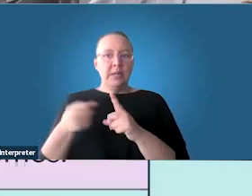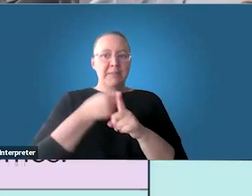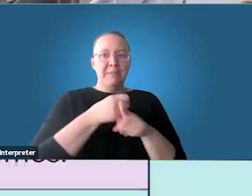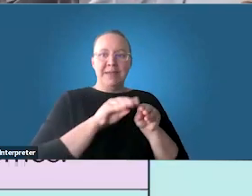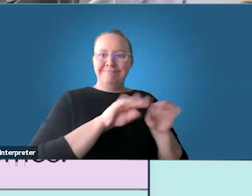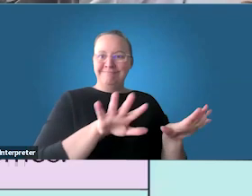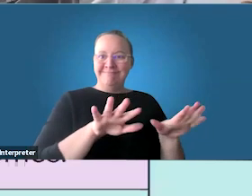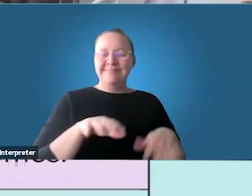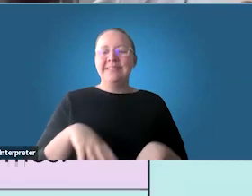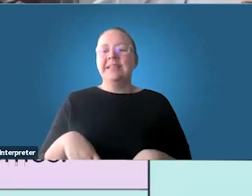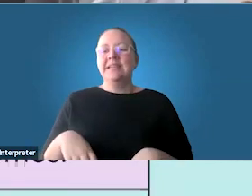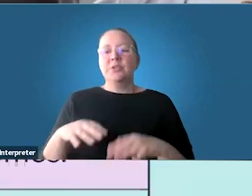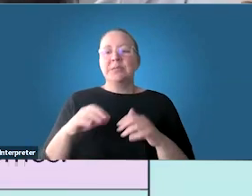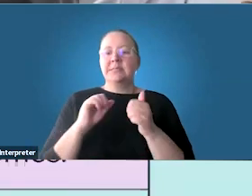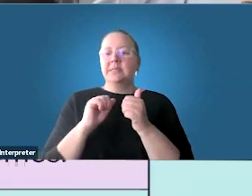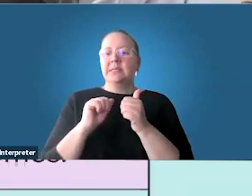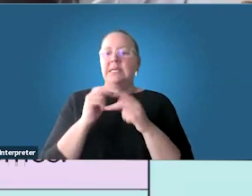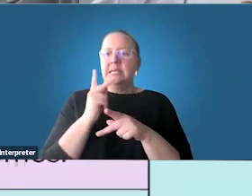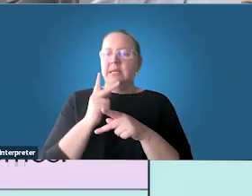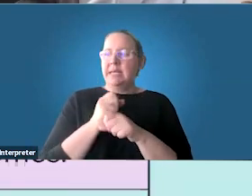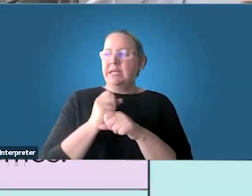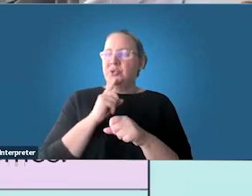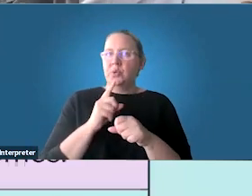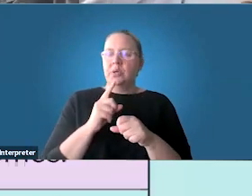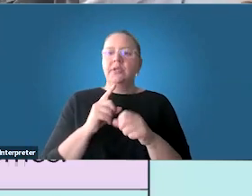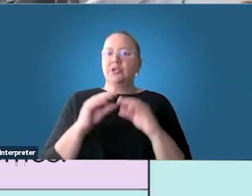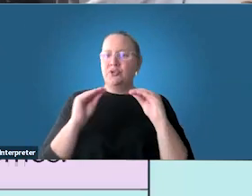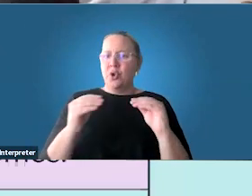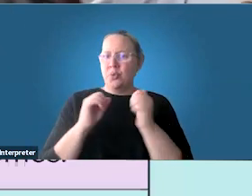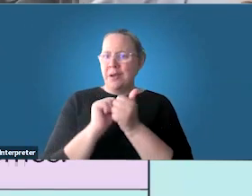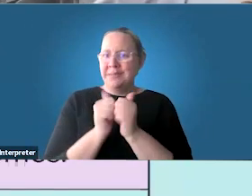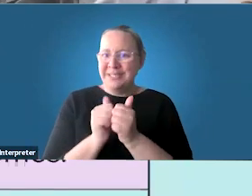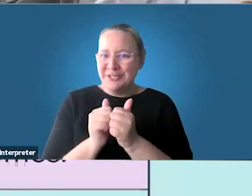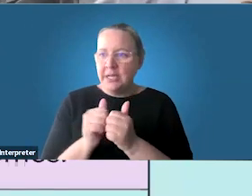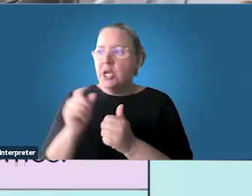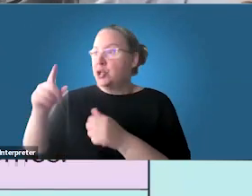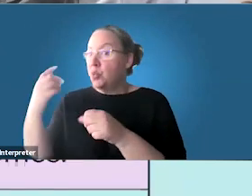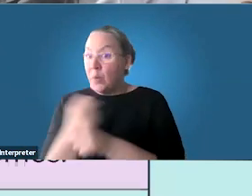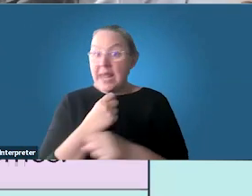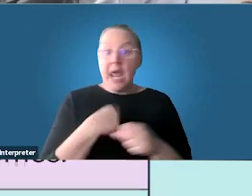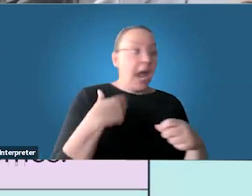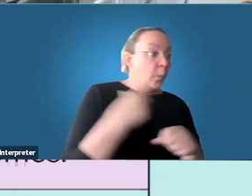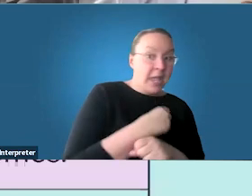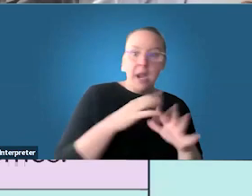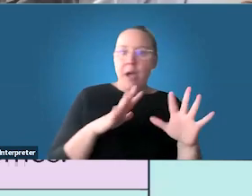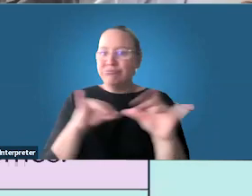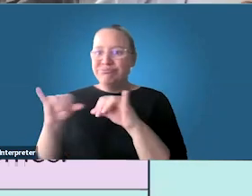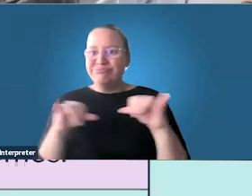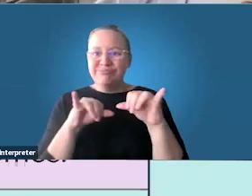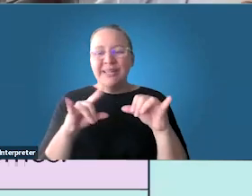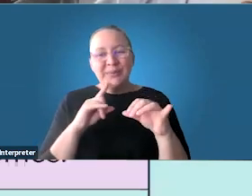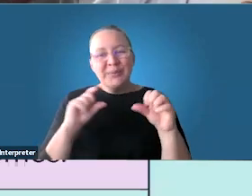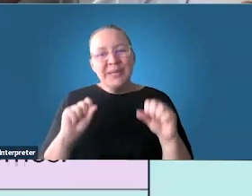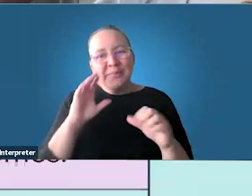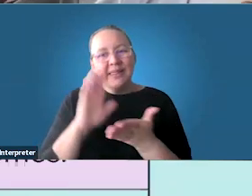rooted in fear and competition. It keeps us from imagining win-win solutions and collective progress. And